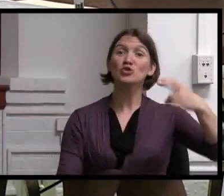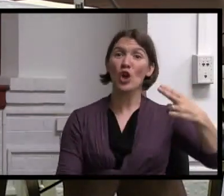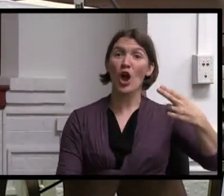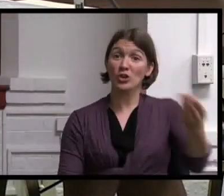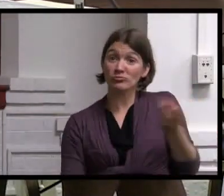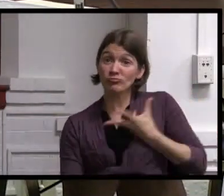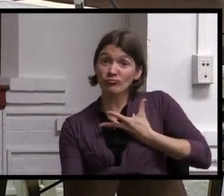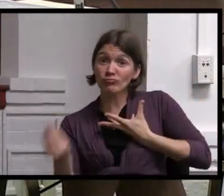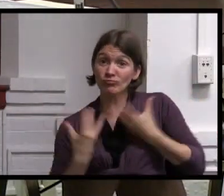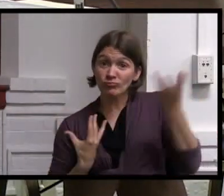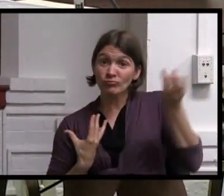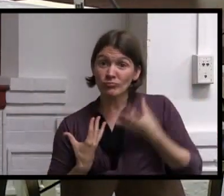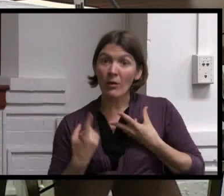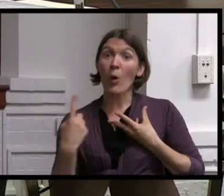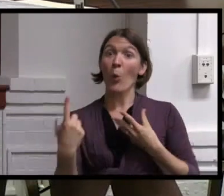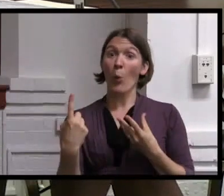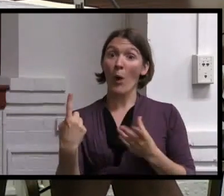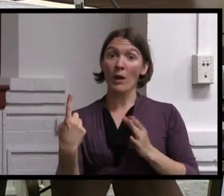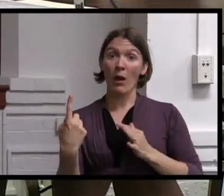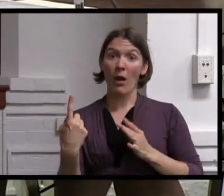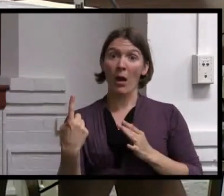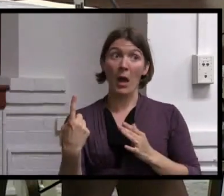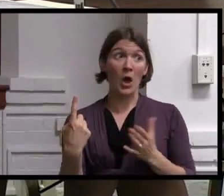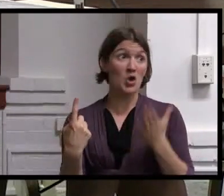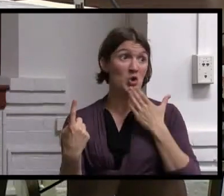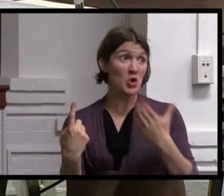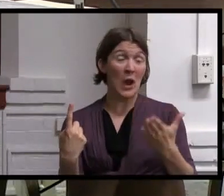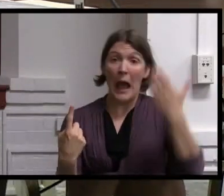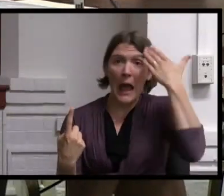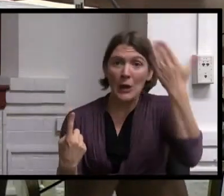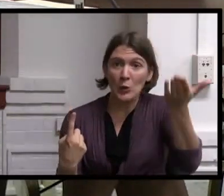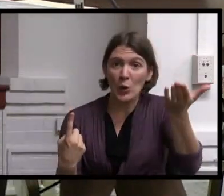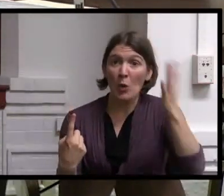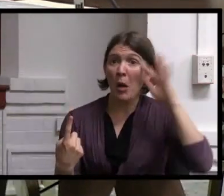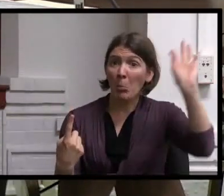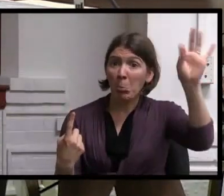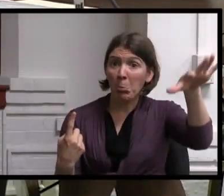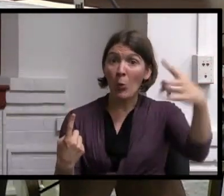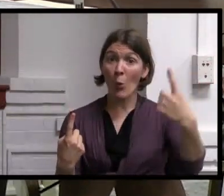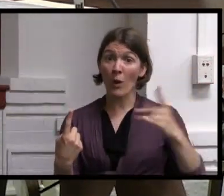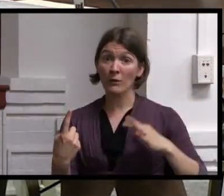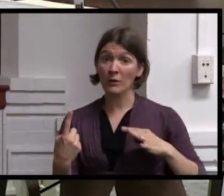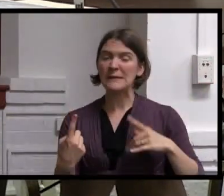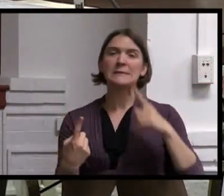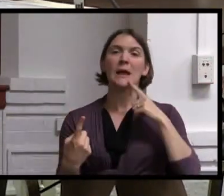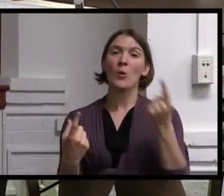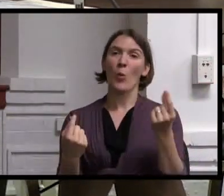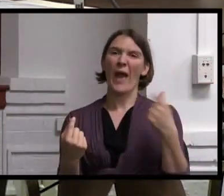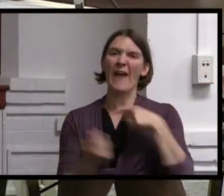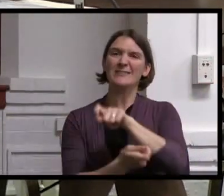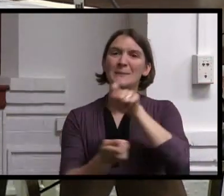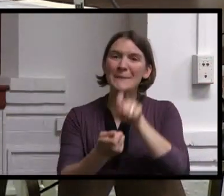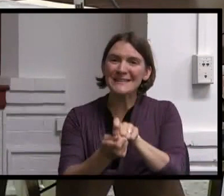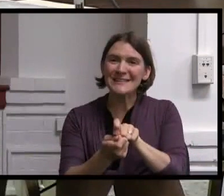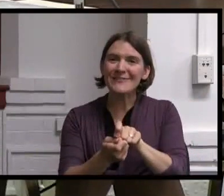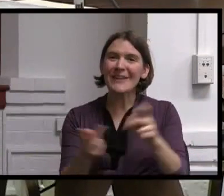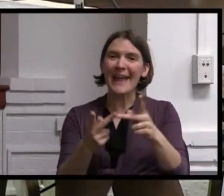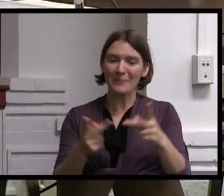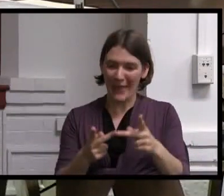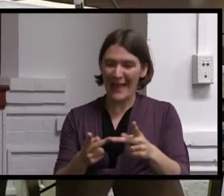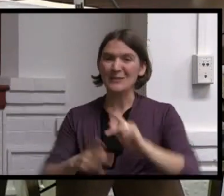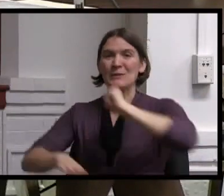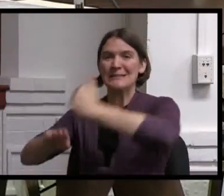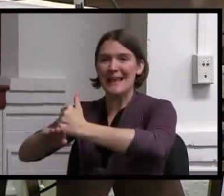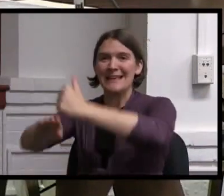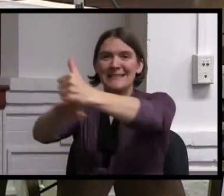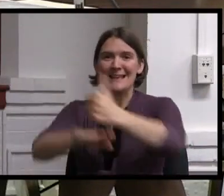me, one of them, and I don't know if this is a good idea or not, but one of them is actually having designating panhandling